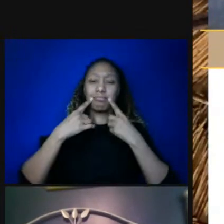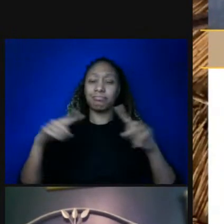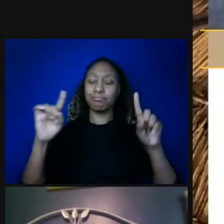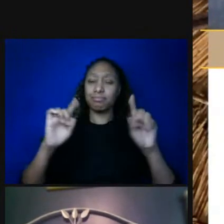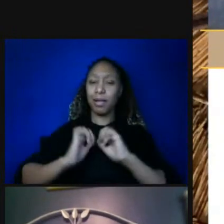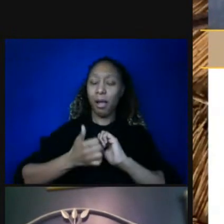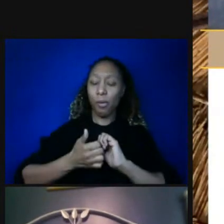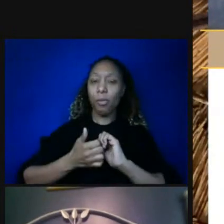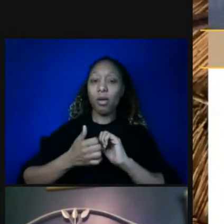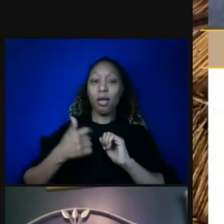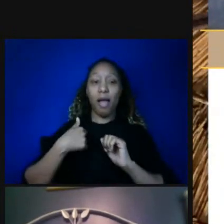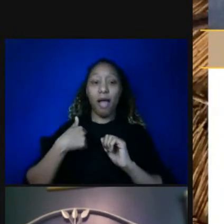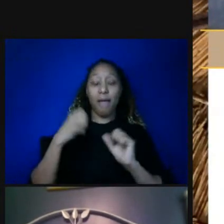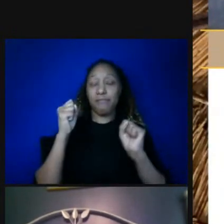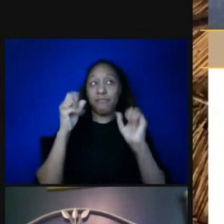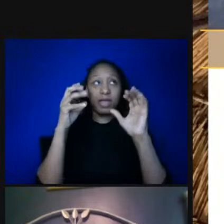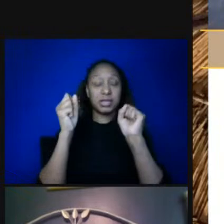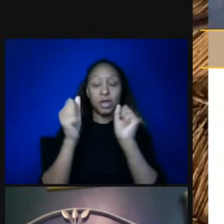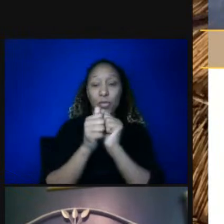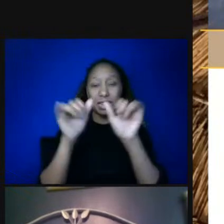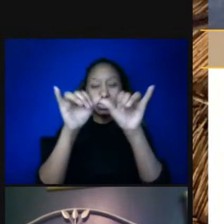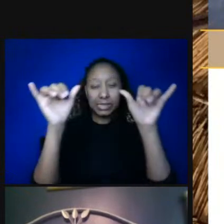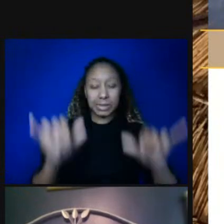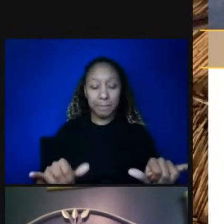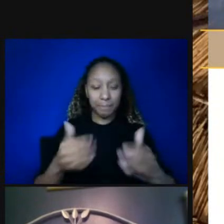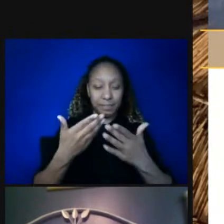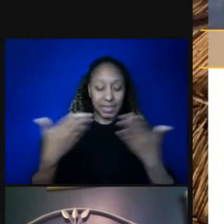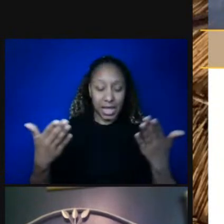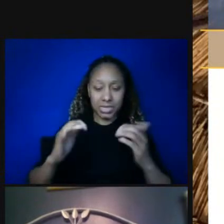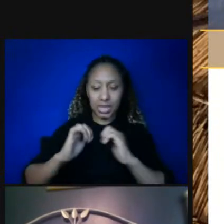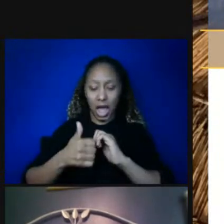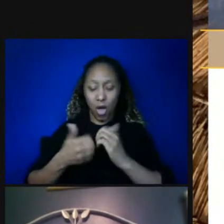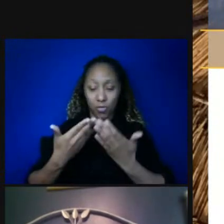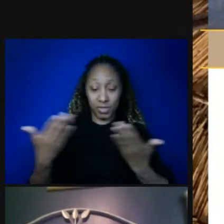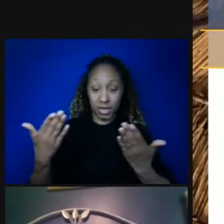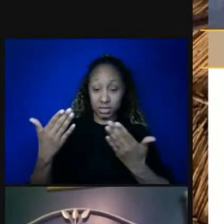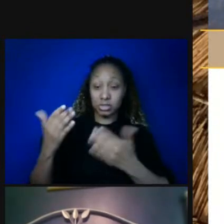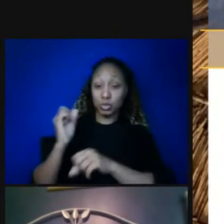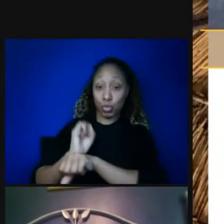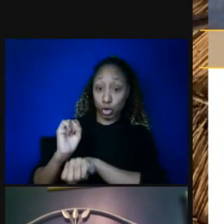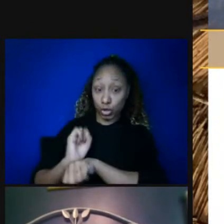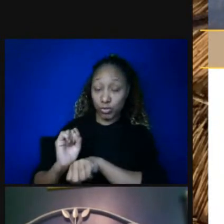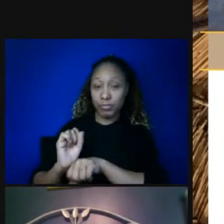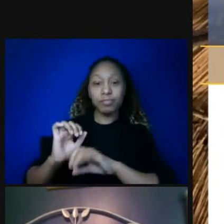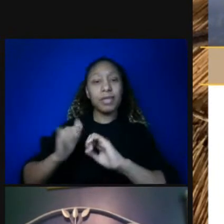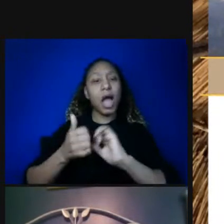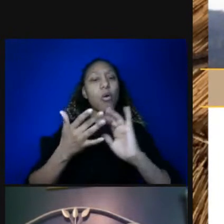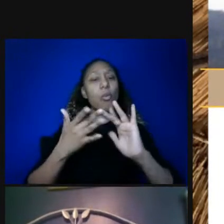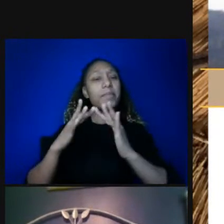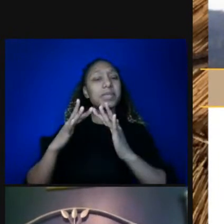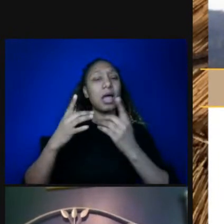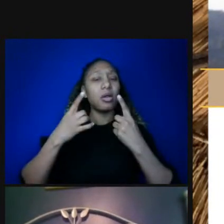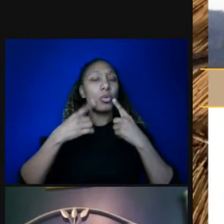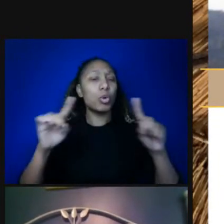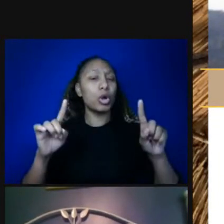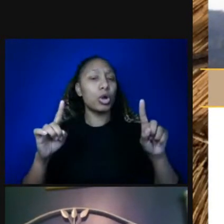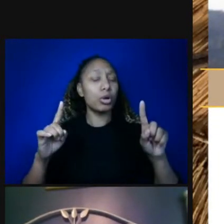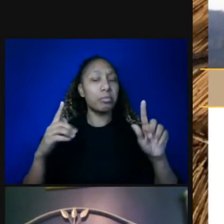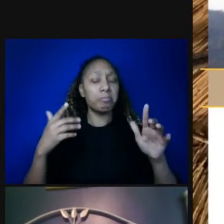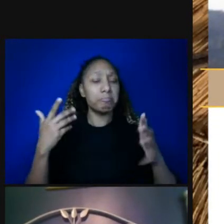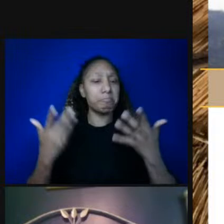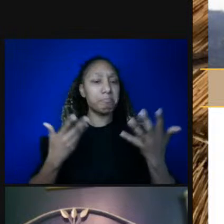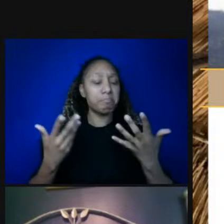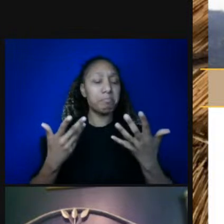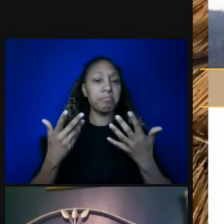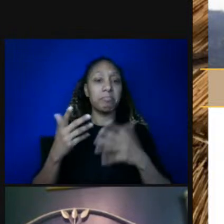I'm fascinated with systems, fascinated with things, fascinated with how things work. So how does this website work? So say